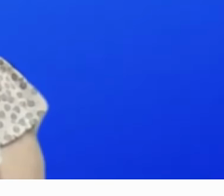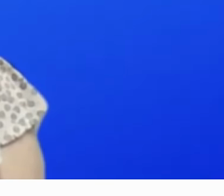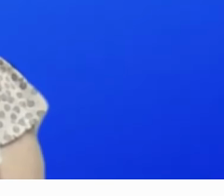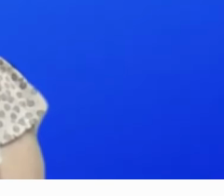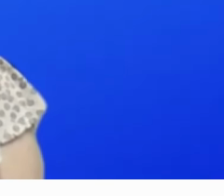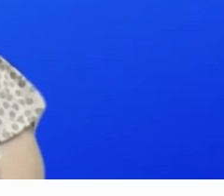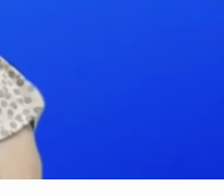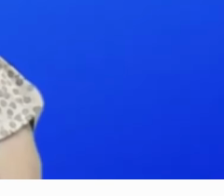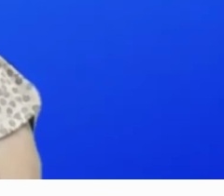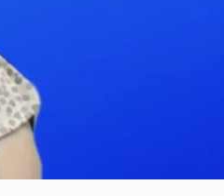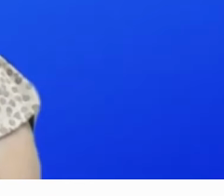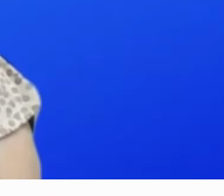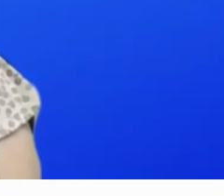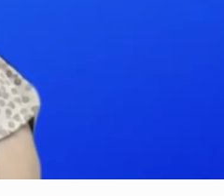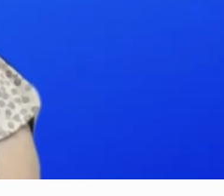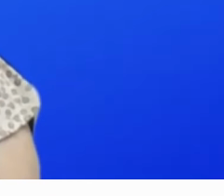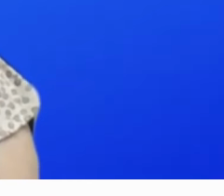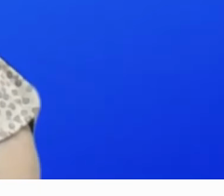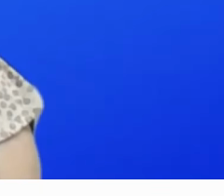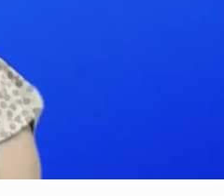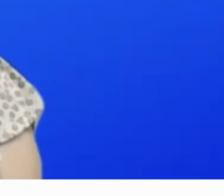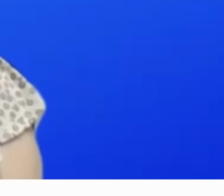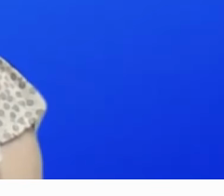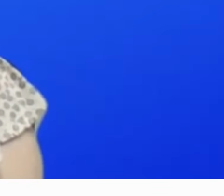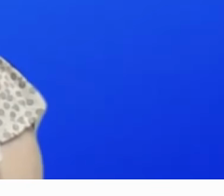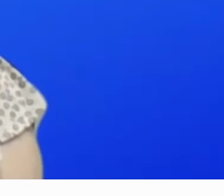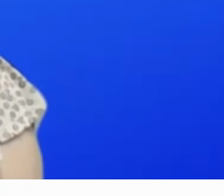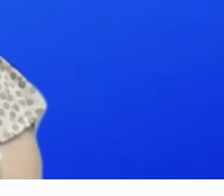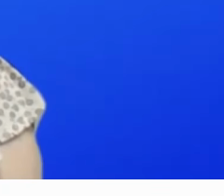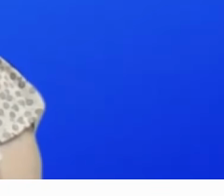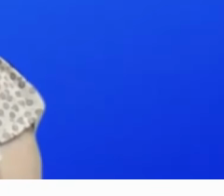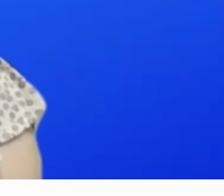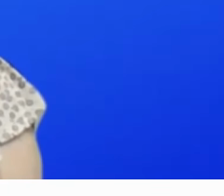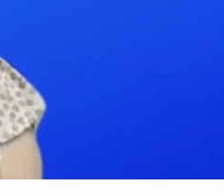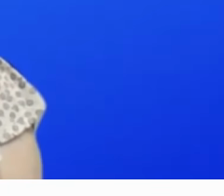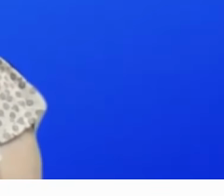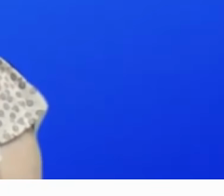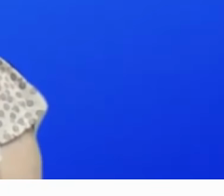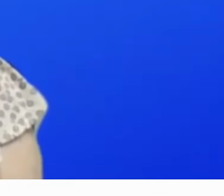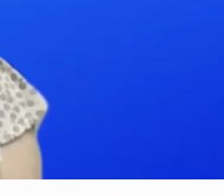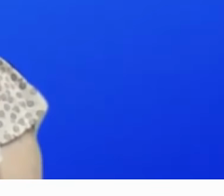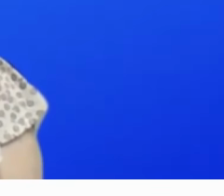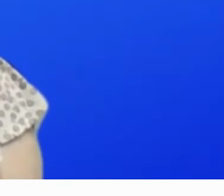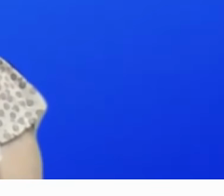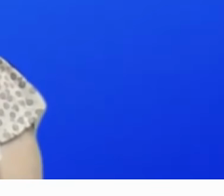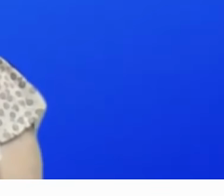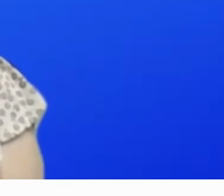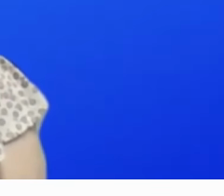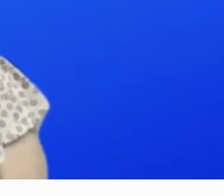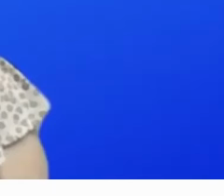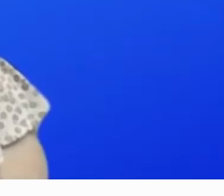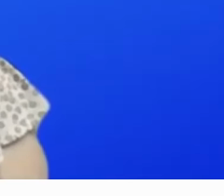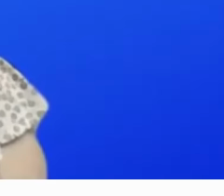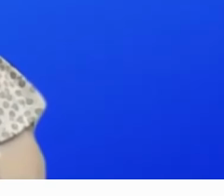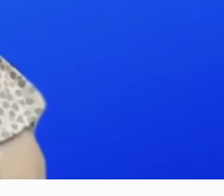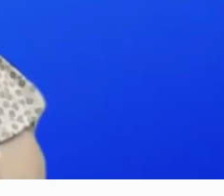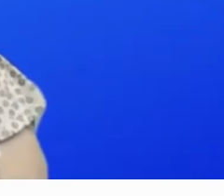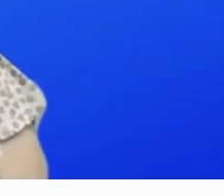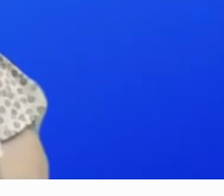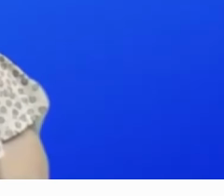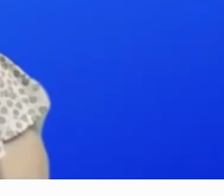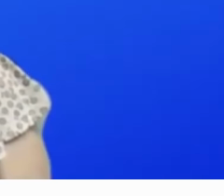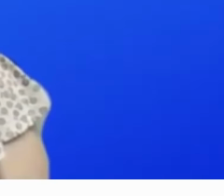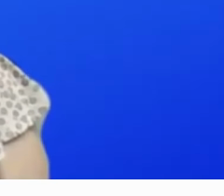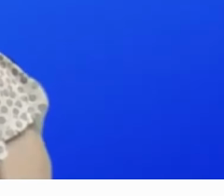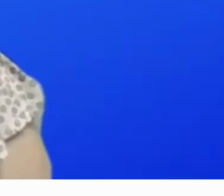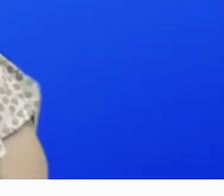consisted of was figuring out a way to use assistive technology in a person's environment. And so Jamie wanting to, you know,